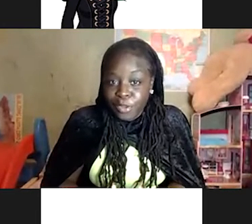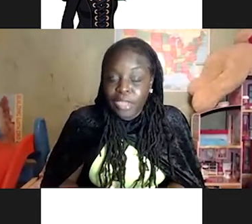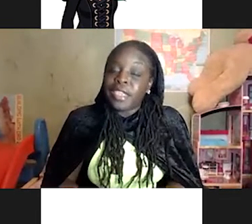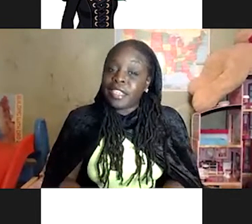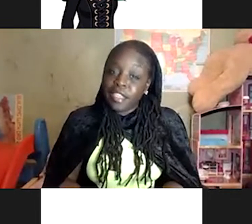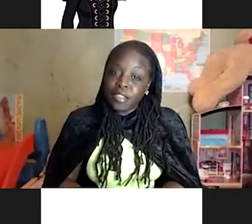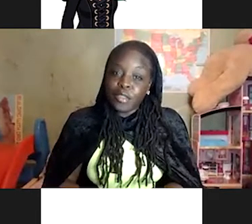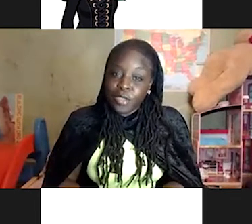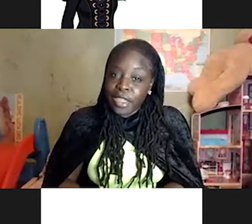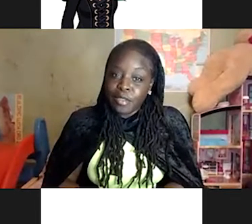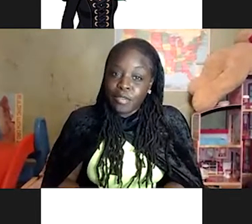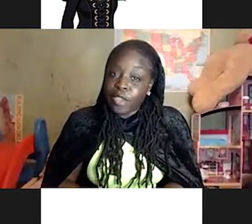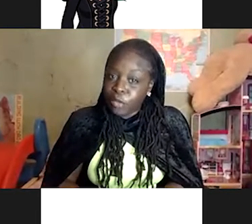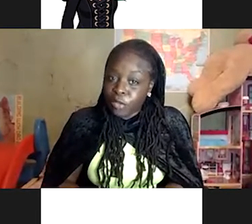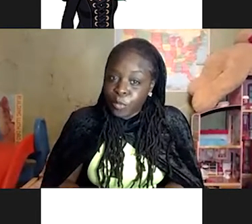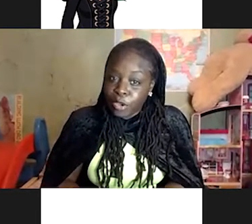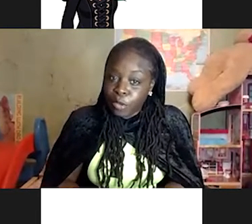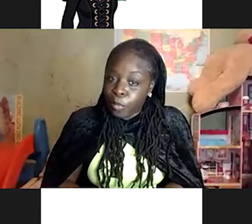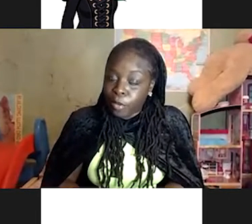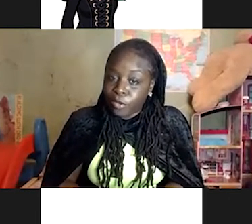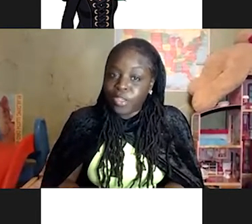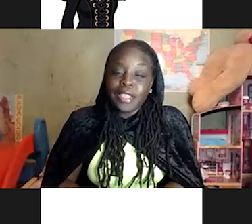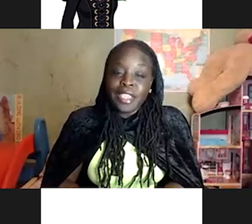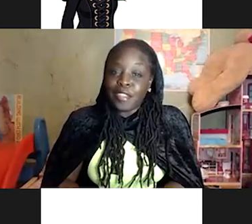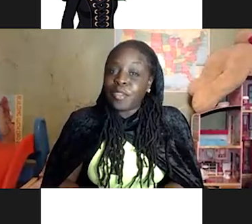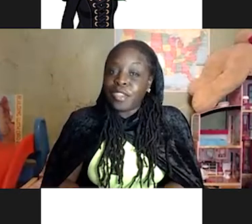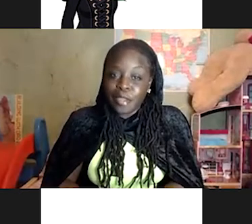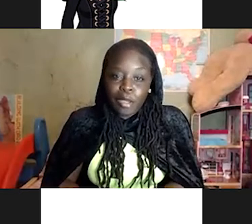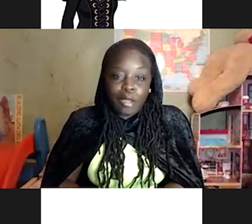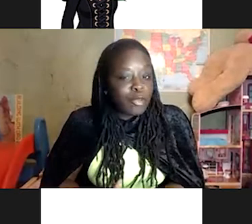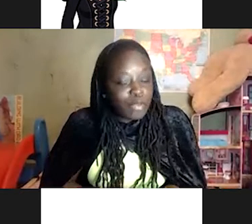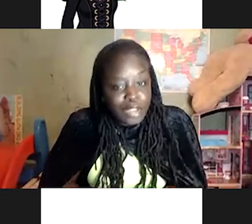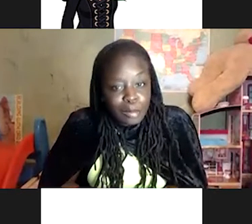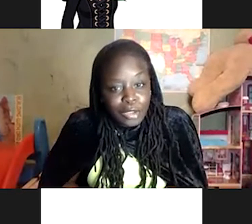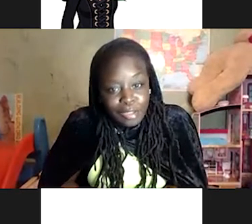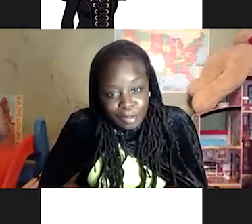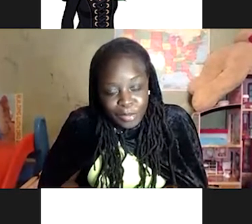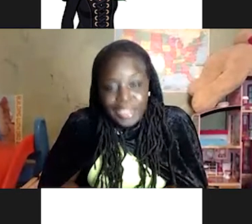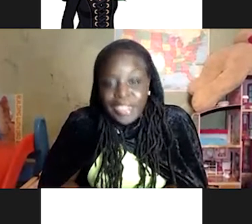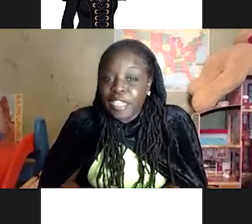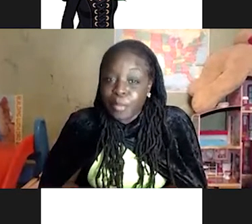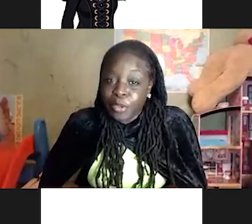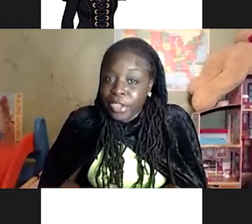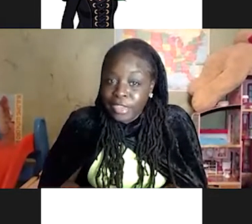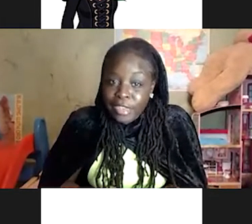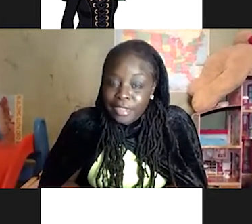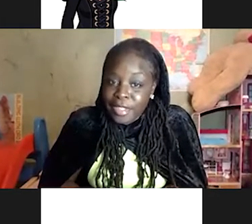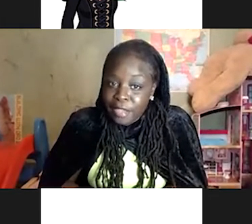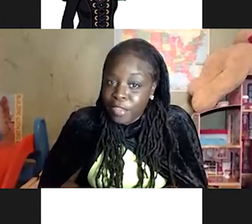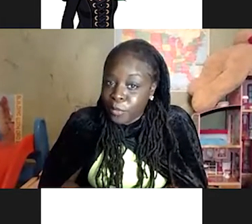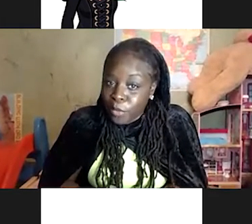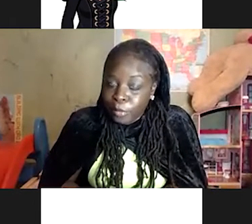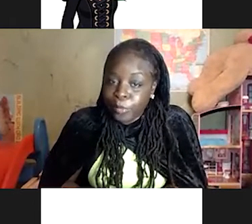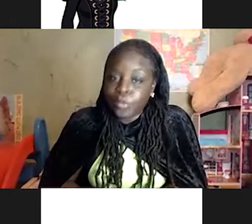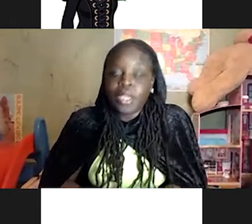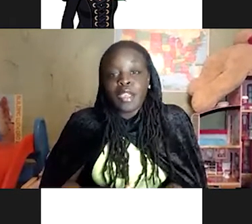join me in case you can activate your superhero powers and you need to go out and patrol the neighborhood too and keep your identity safe